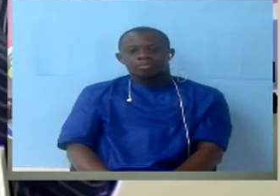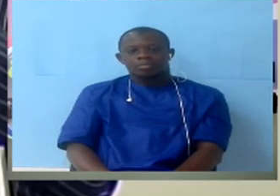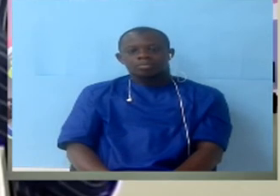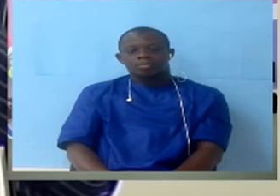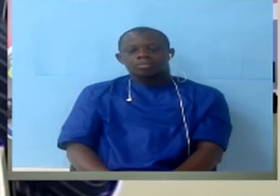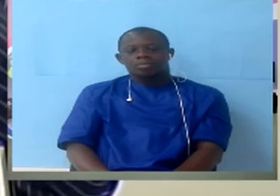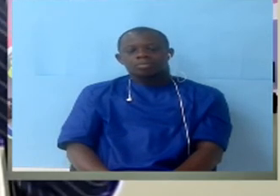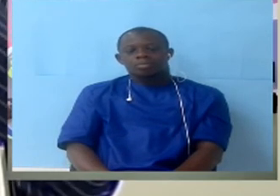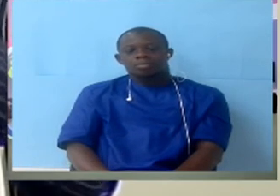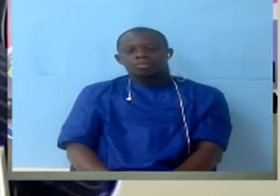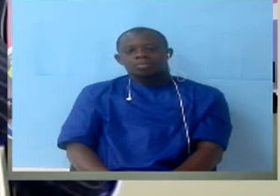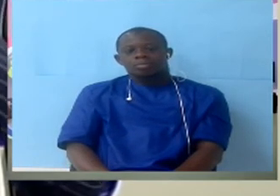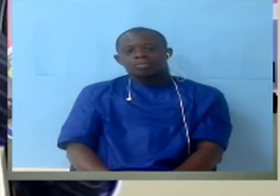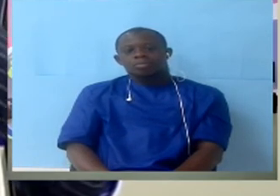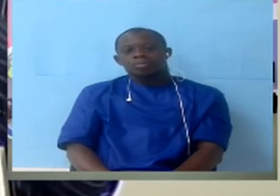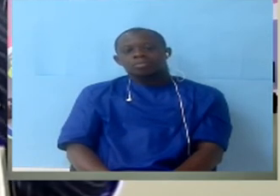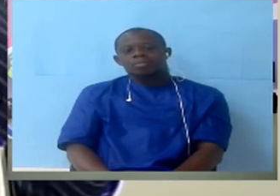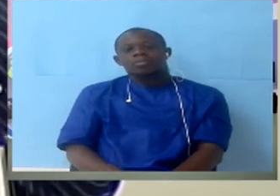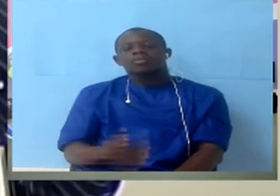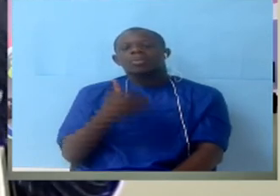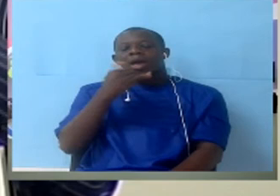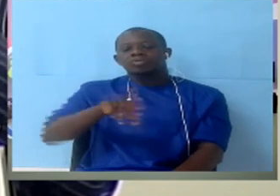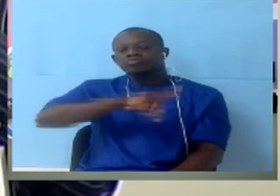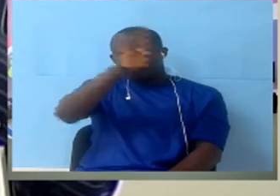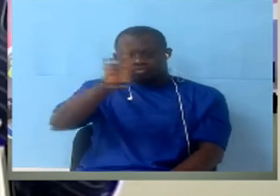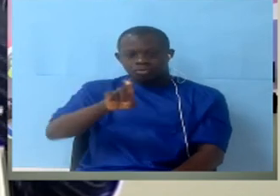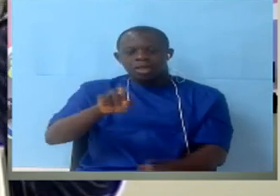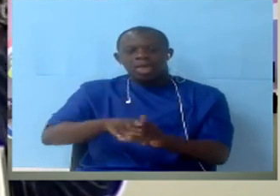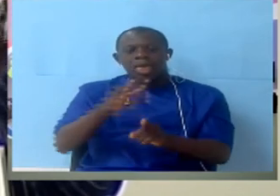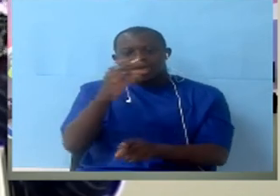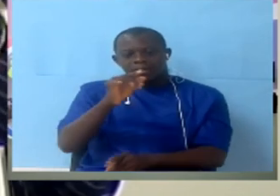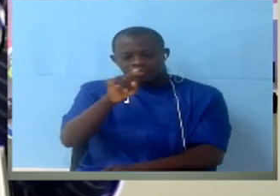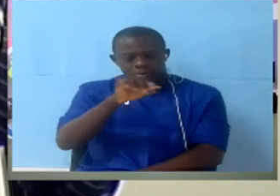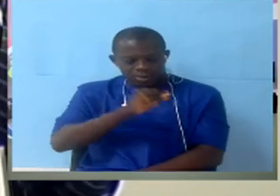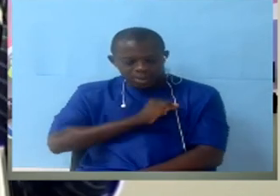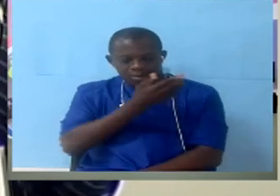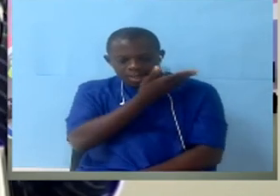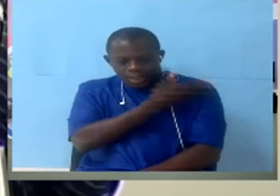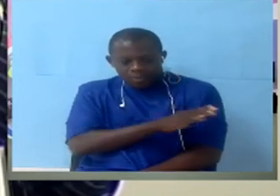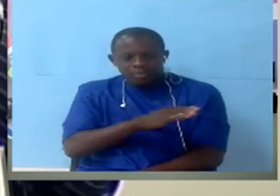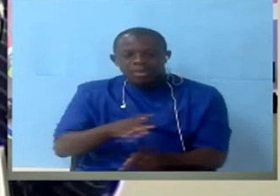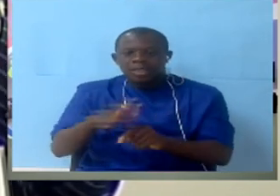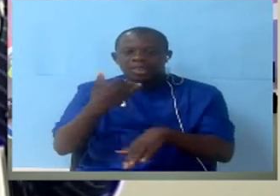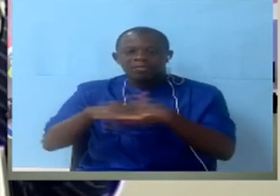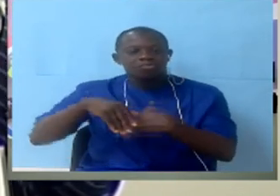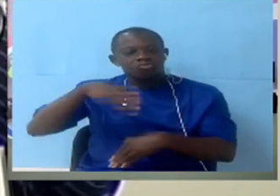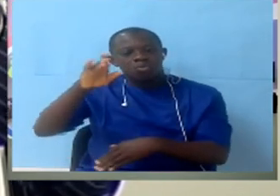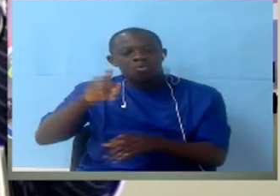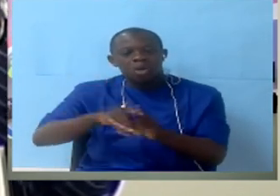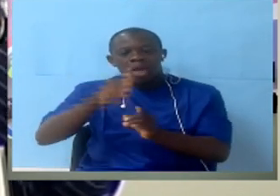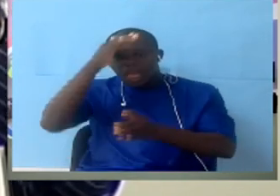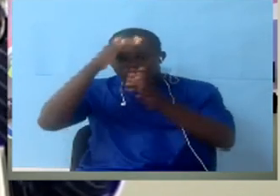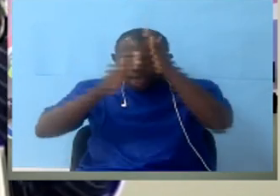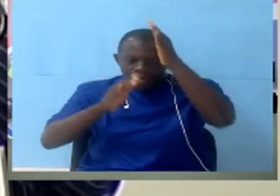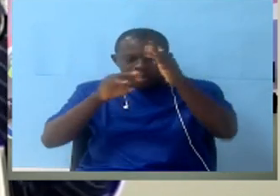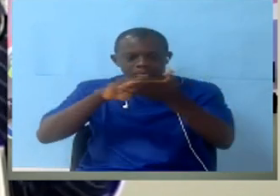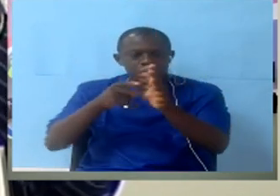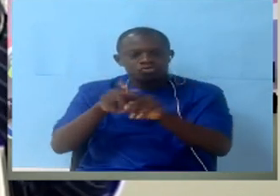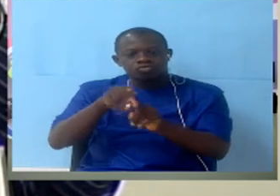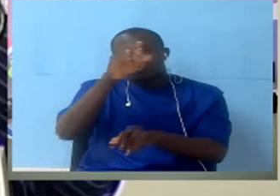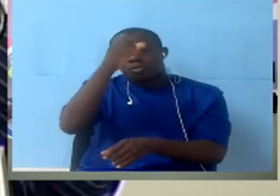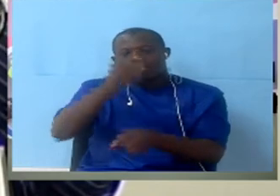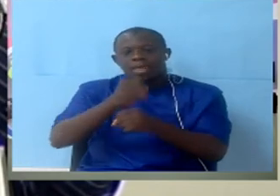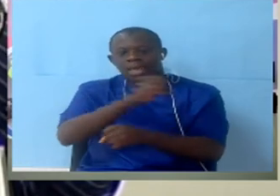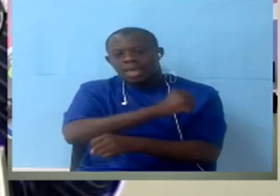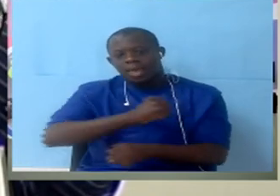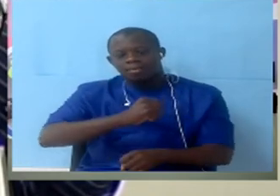because of something. The question is, by deserting, you had committed an offence. Ni ngaro mendo wala mnyindi ko kila do ko bula jang yeta.